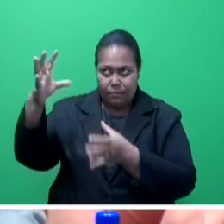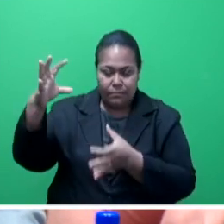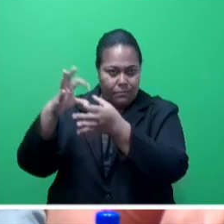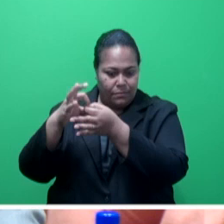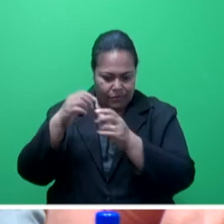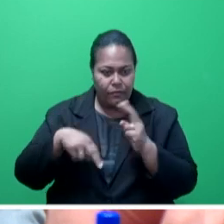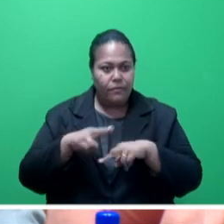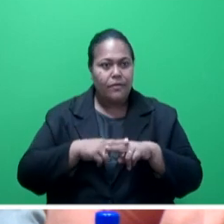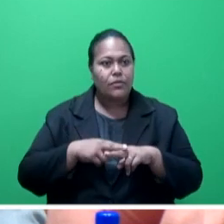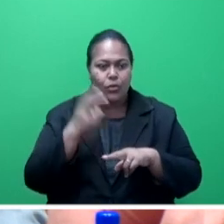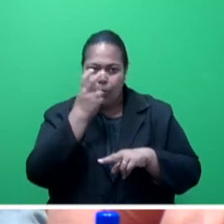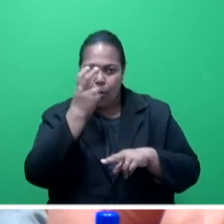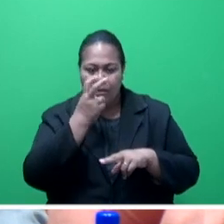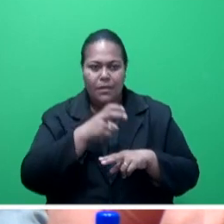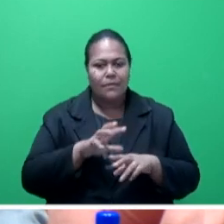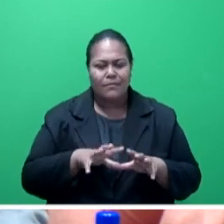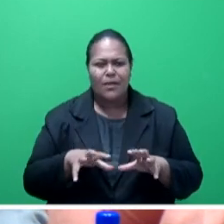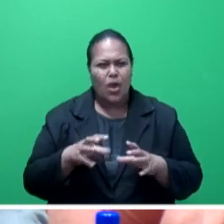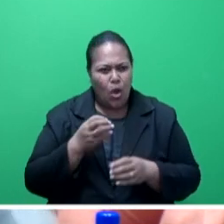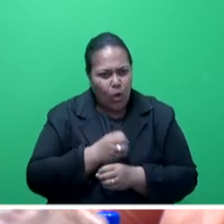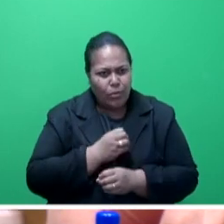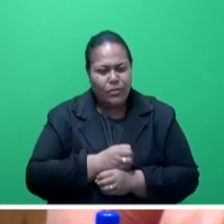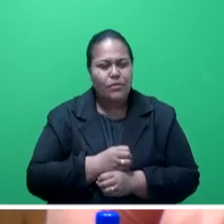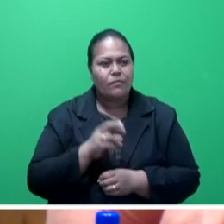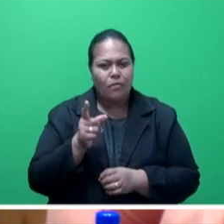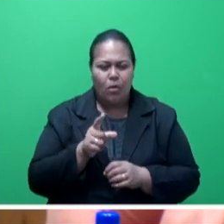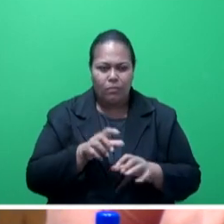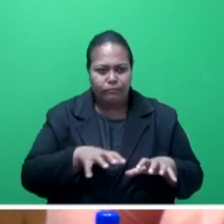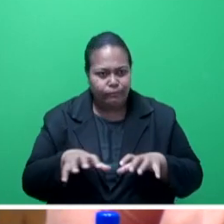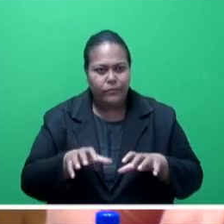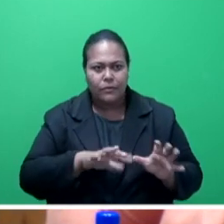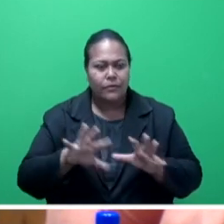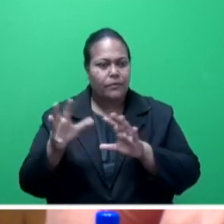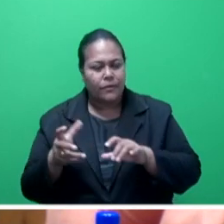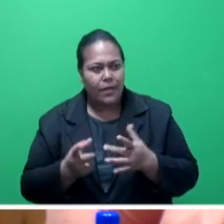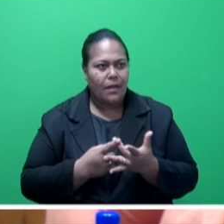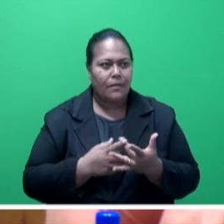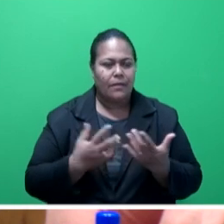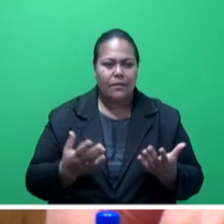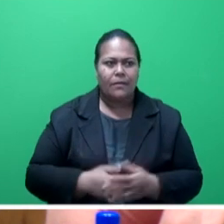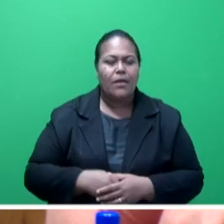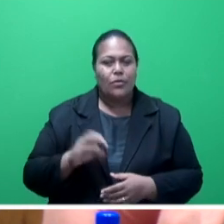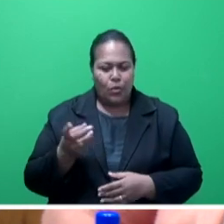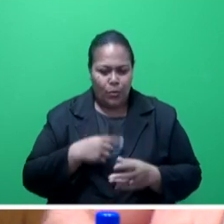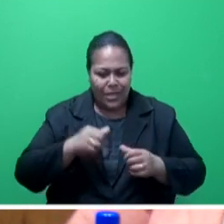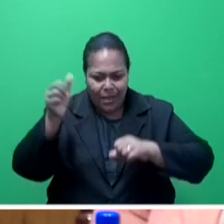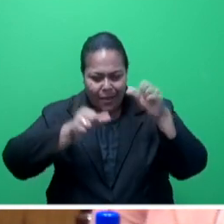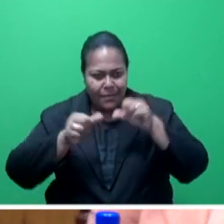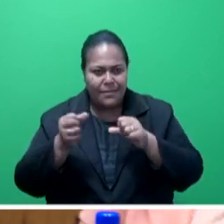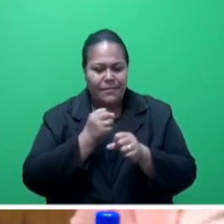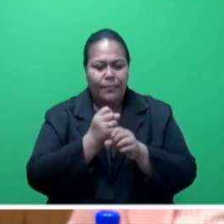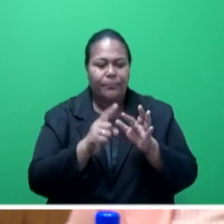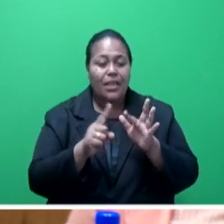operations. Ministry has allocated $80,000 for the provision of geotech work through the assessments of geohazards, landslides,